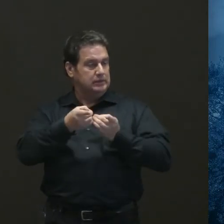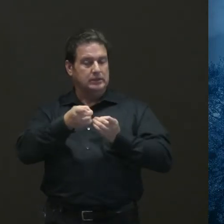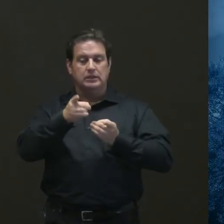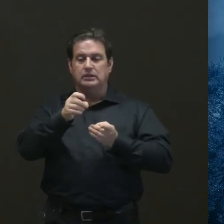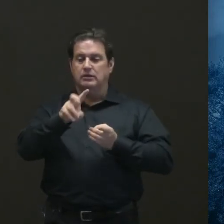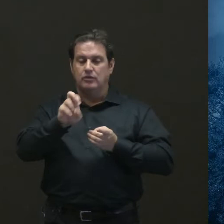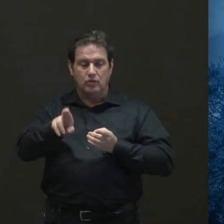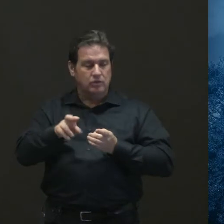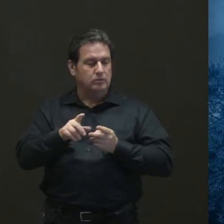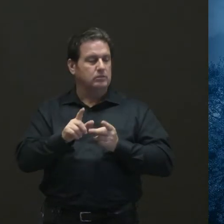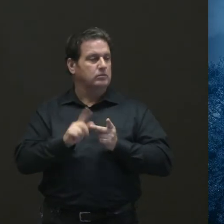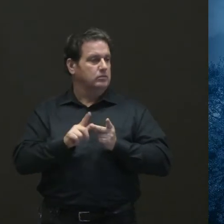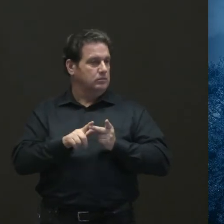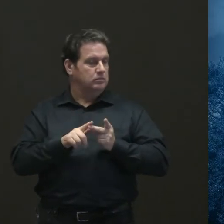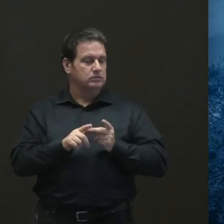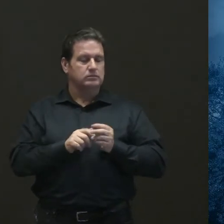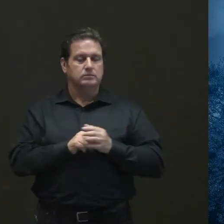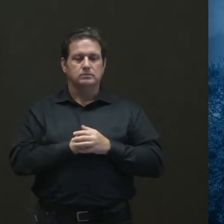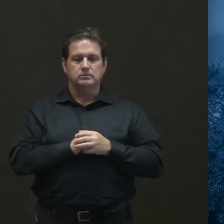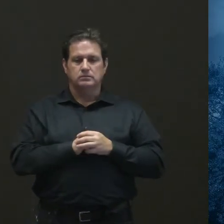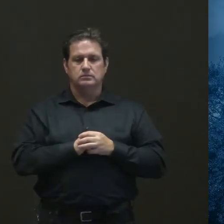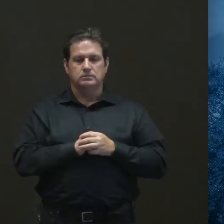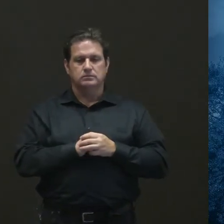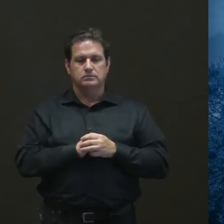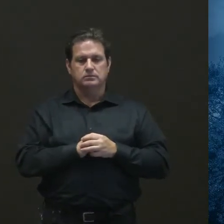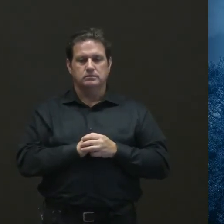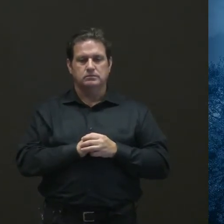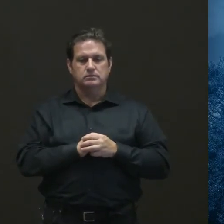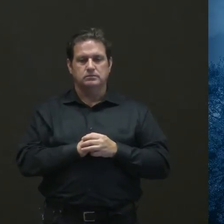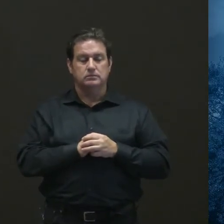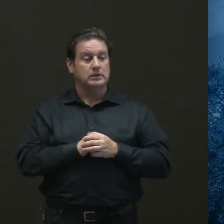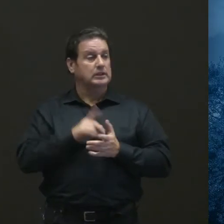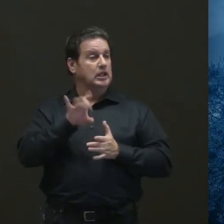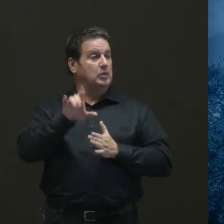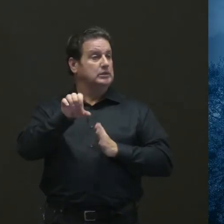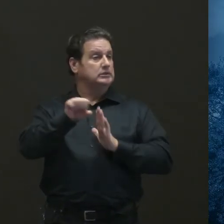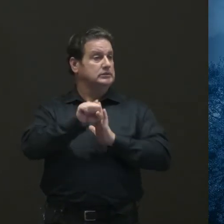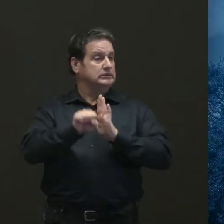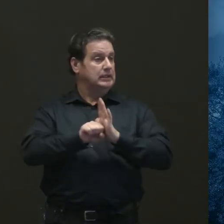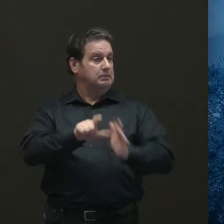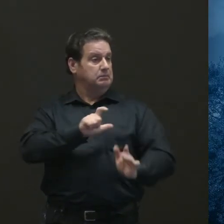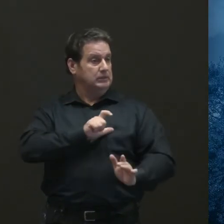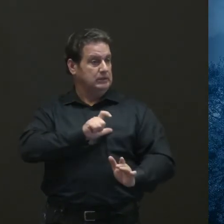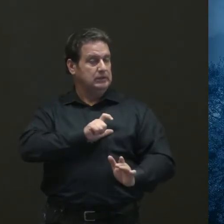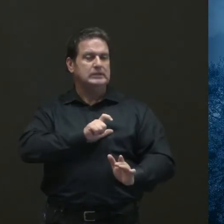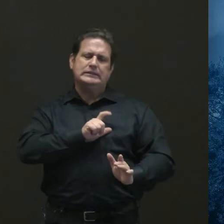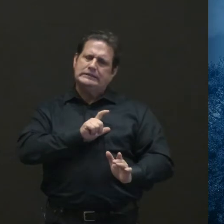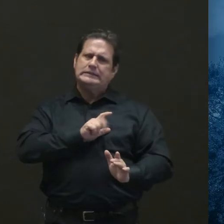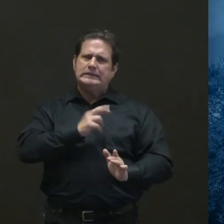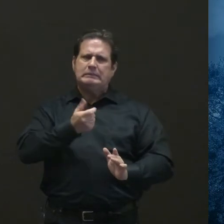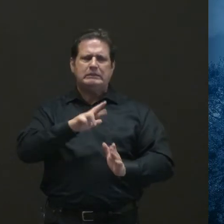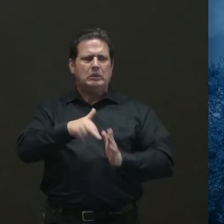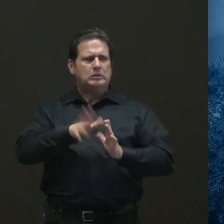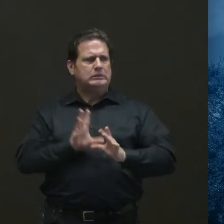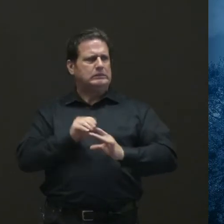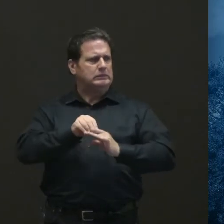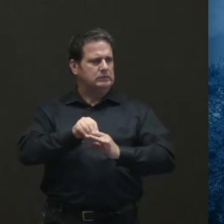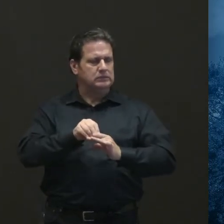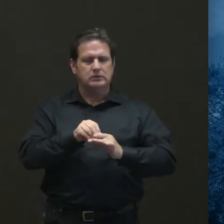case of Dover, of DSU. You've got Delaware State Police, lesser role. You've